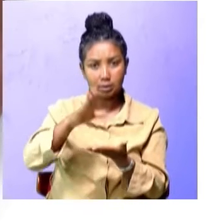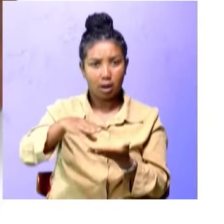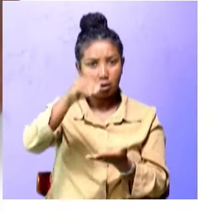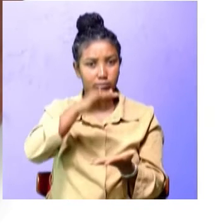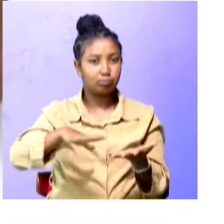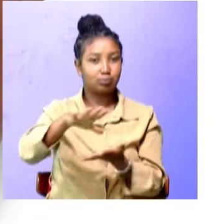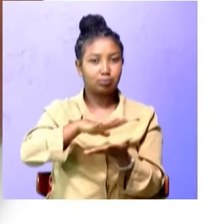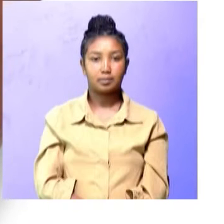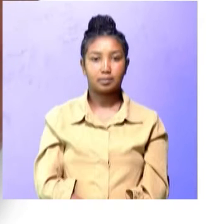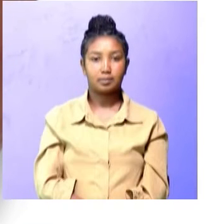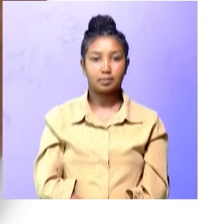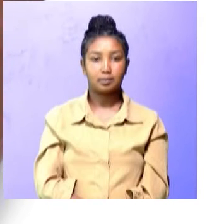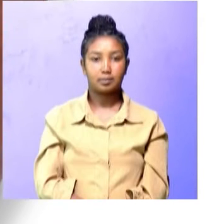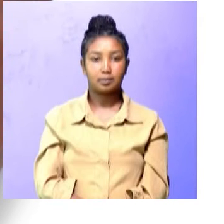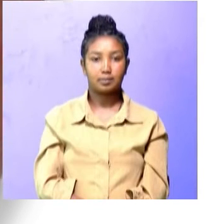learning.